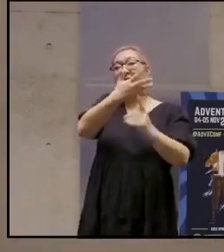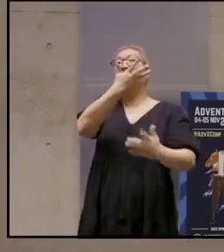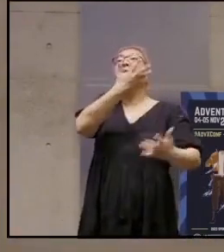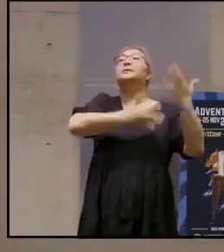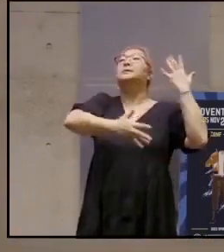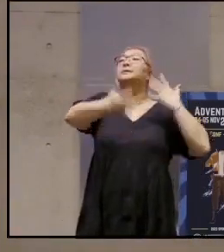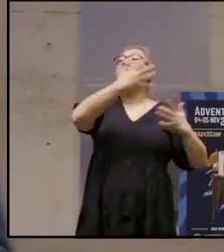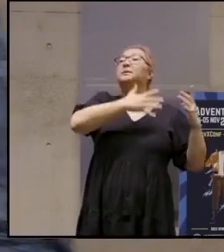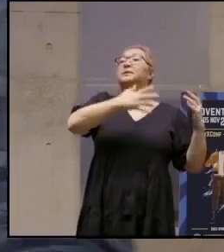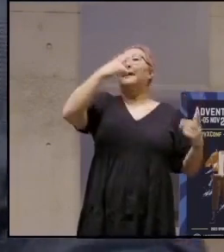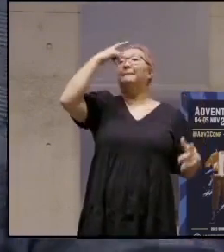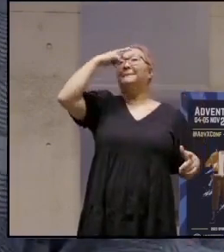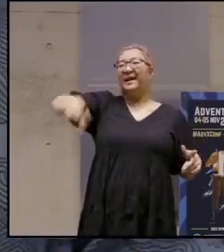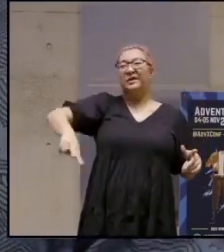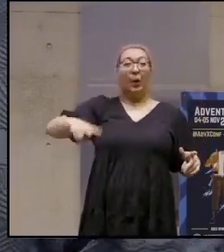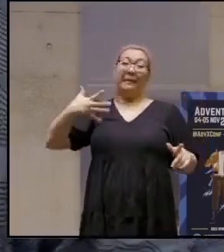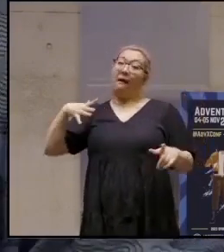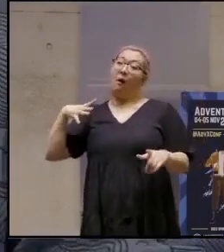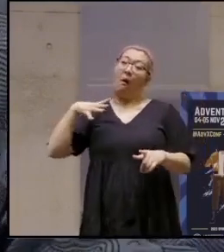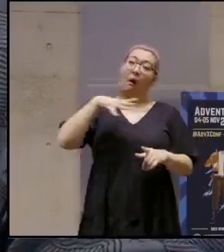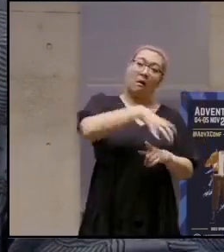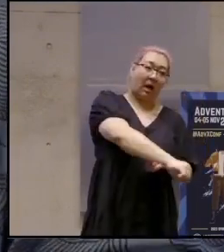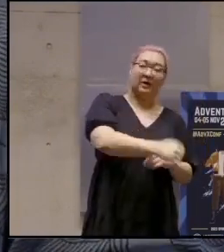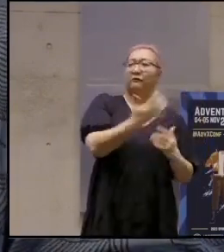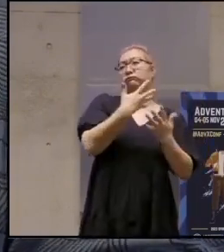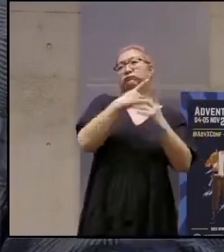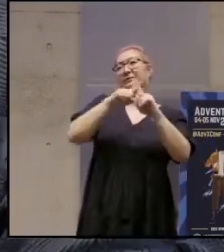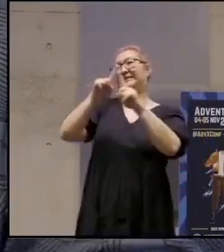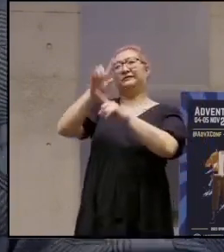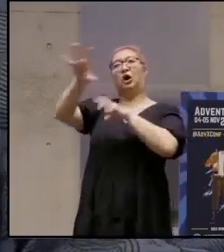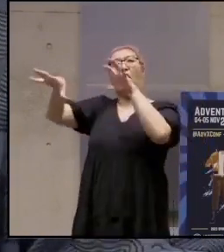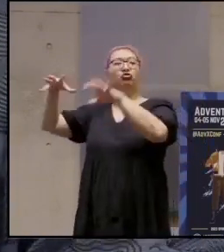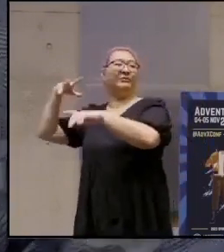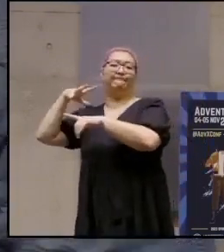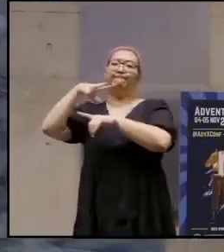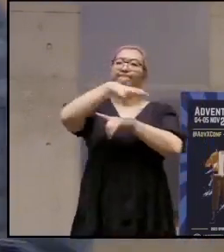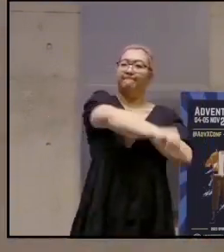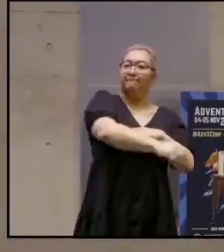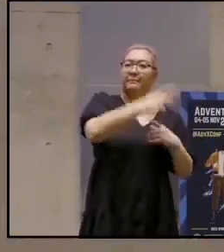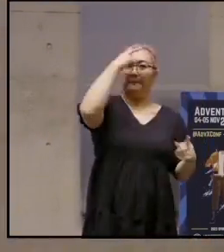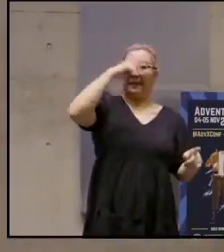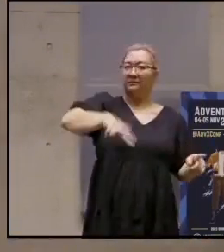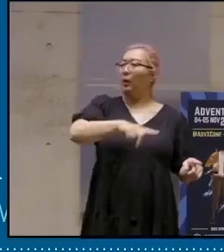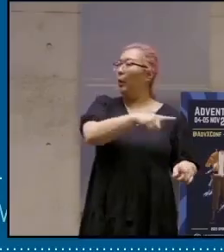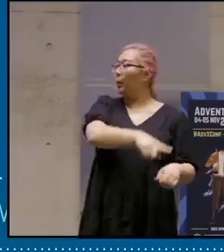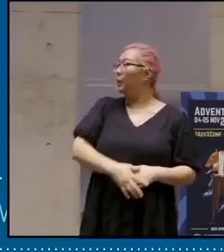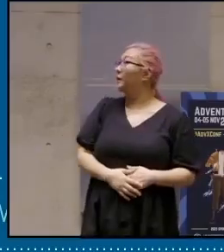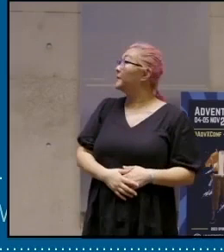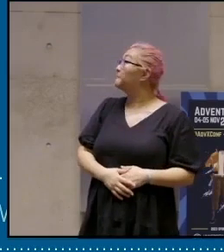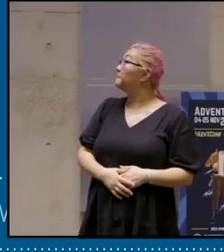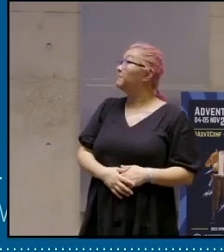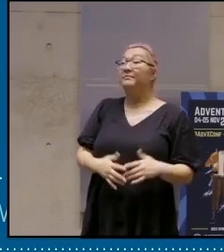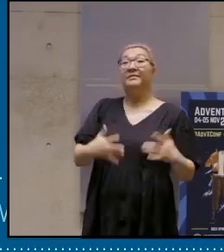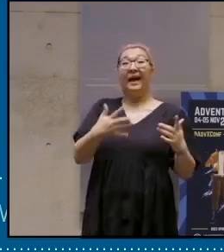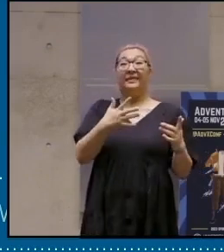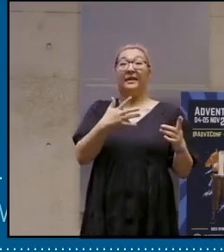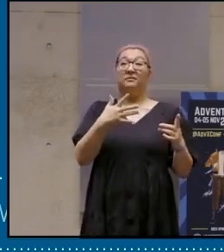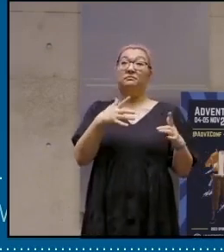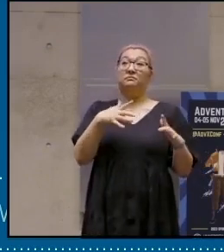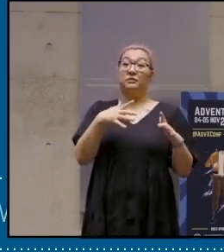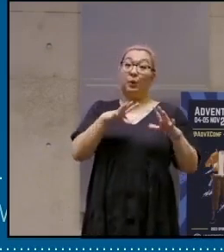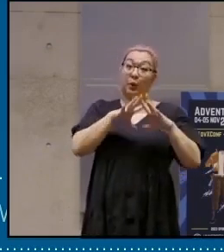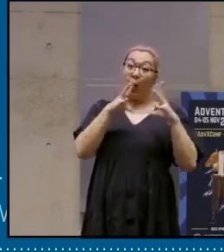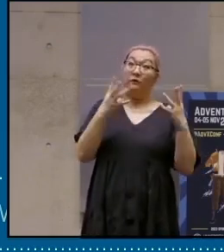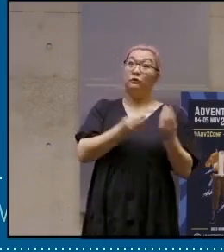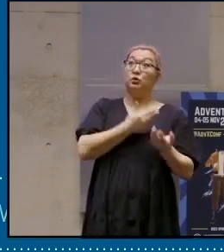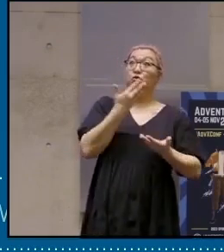early 1800s, after nearly 300 years, the local population was fed up with this and revolted. So the overall story of the Mexican